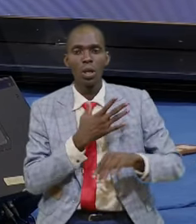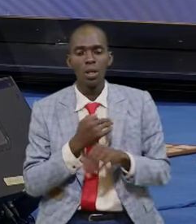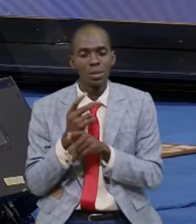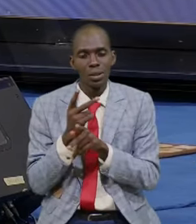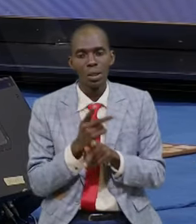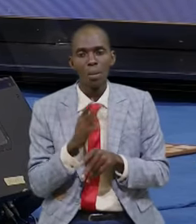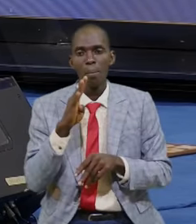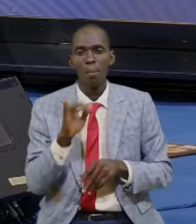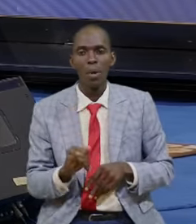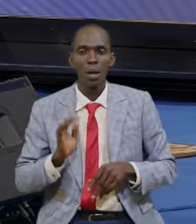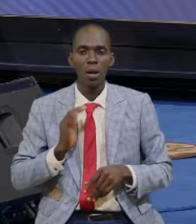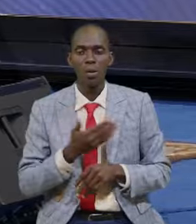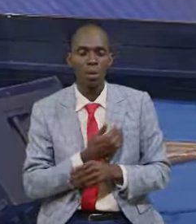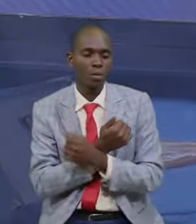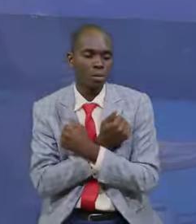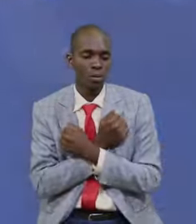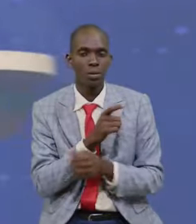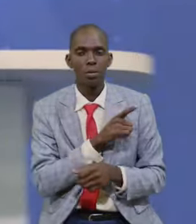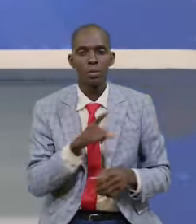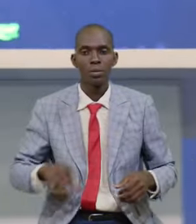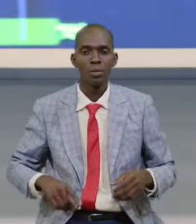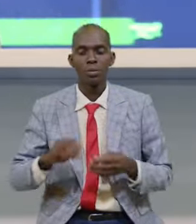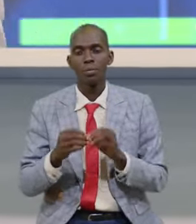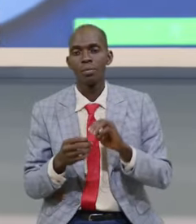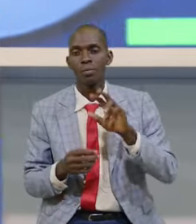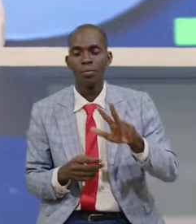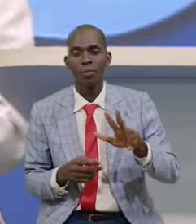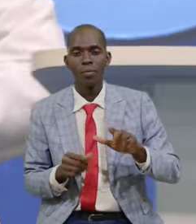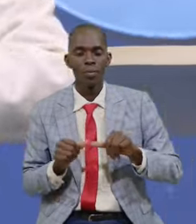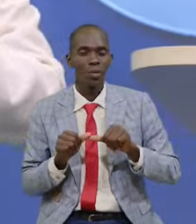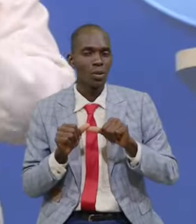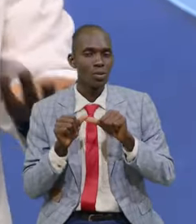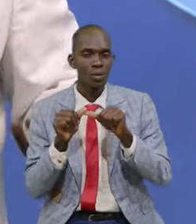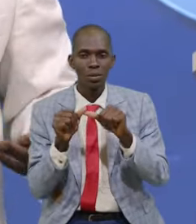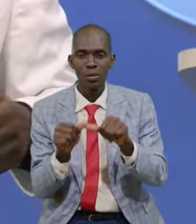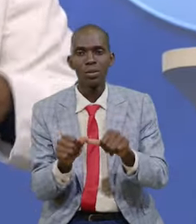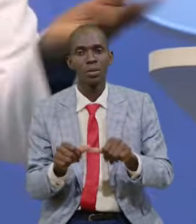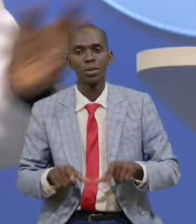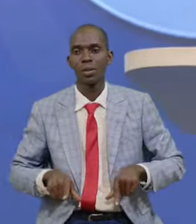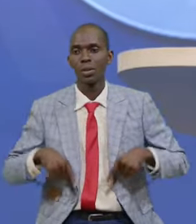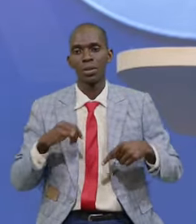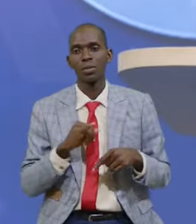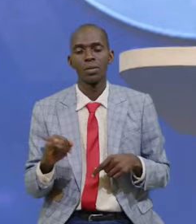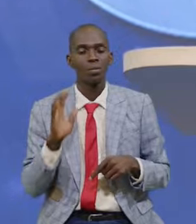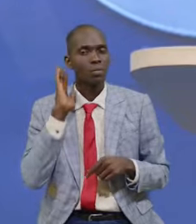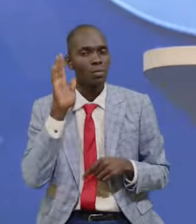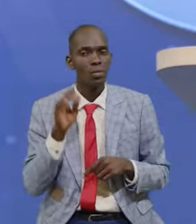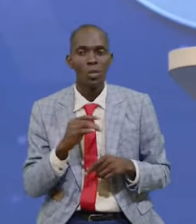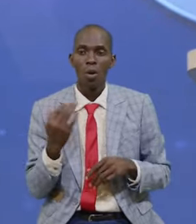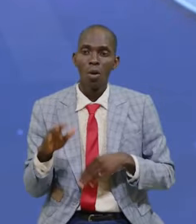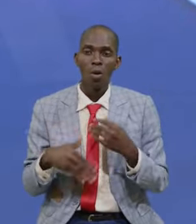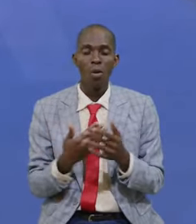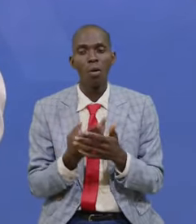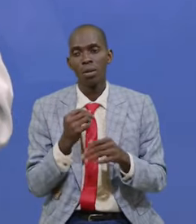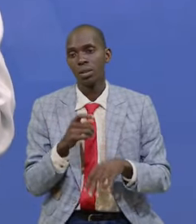our dear Lord. Number three, perpetually living, perpetually all the time, now that